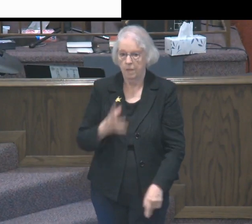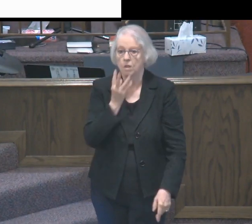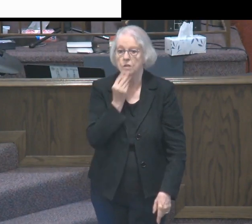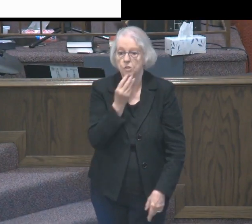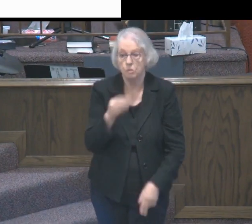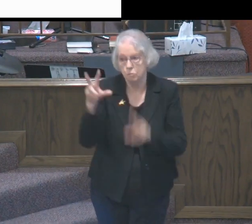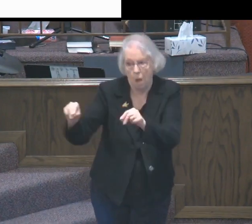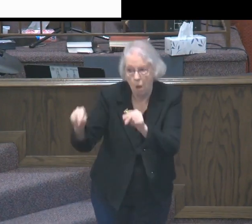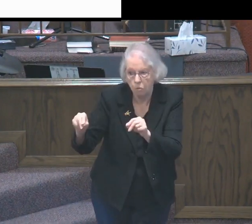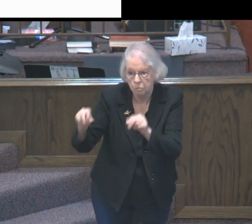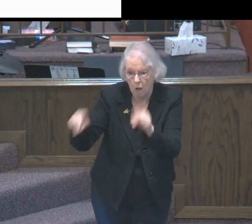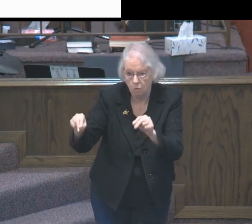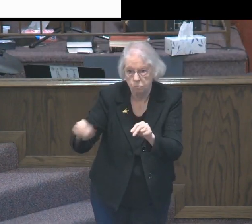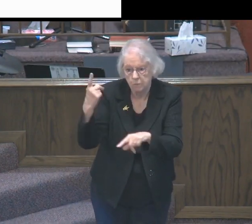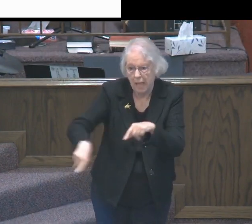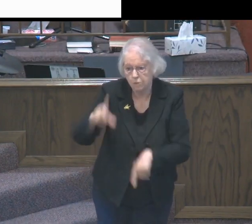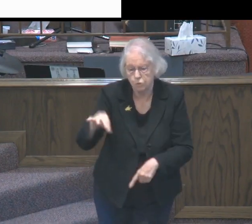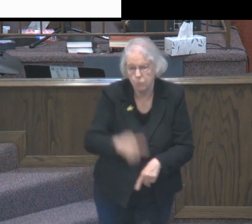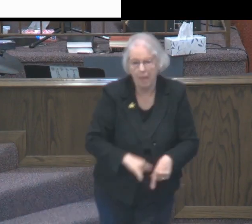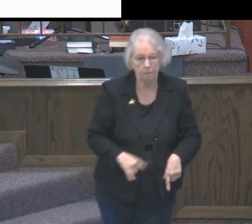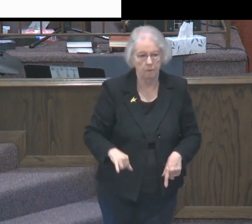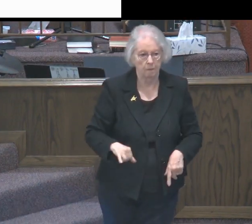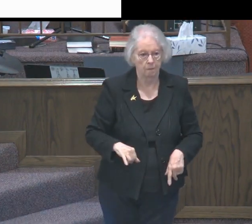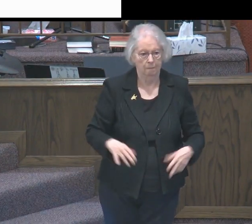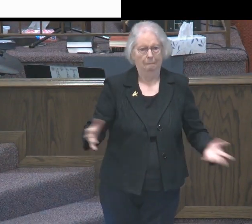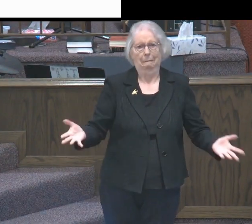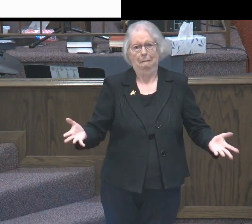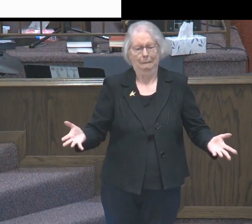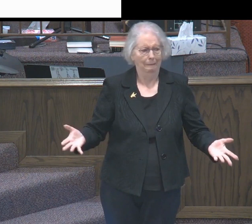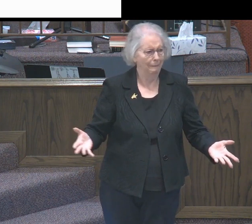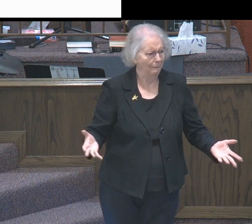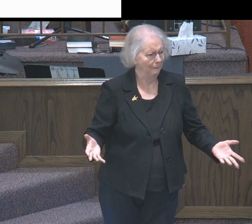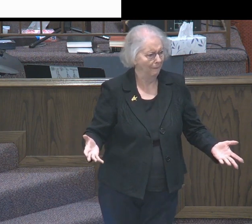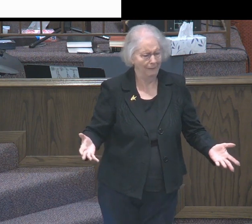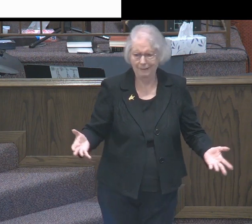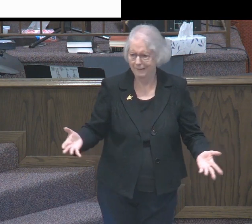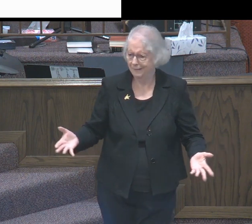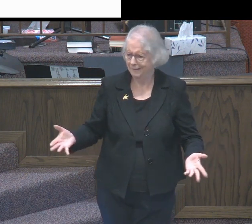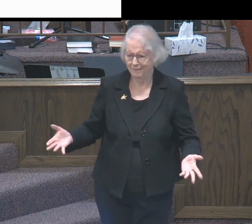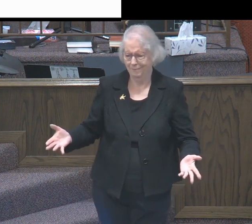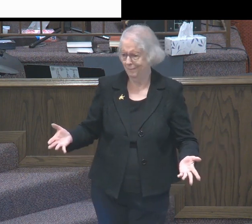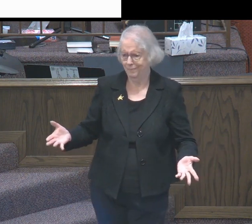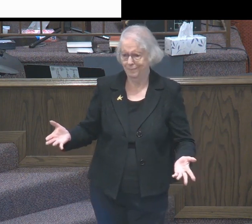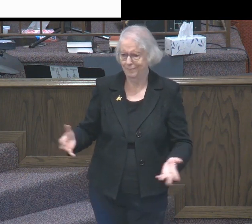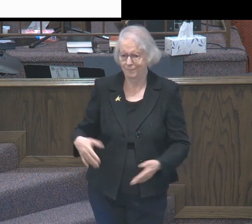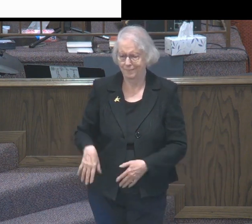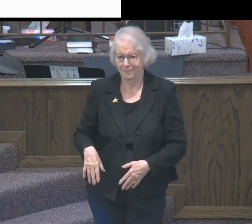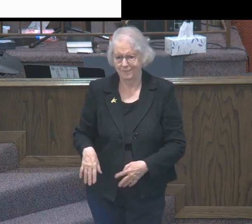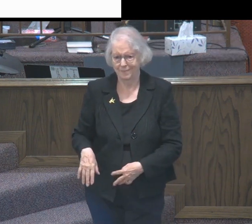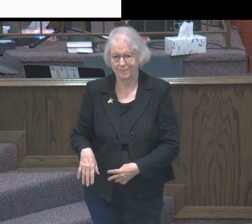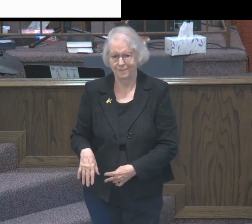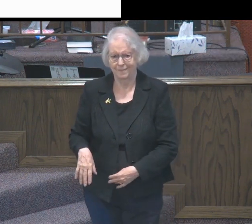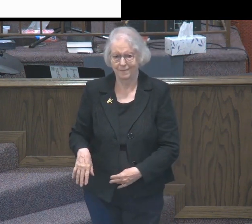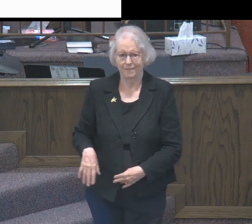And some would say, well, that's what the law says. And so what that means is I just got to trust God that my